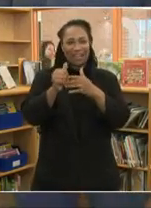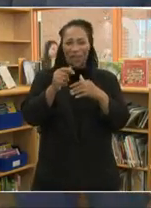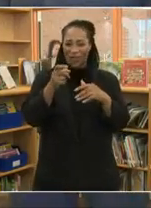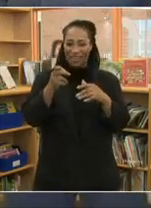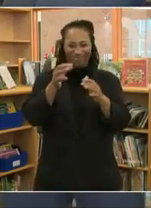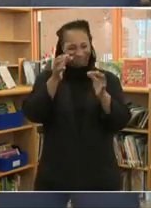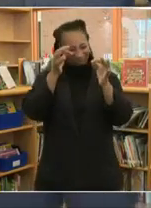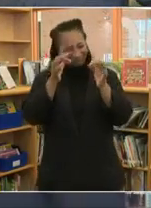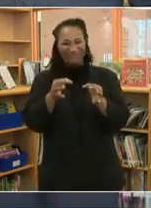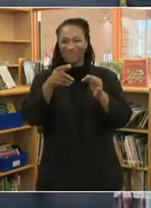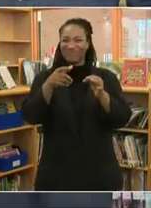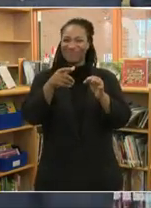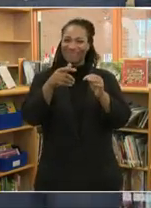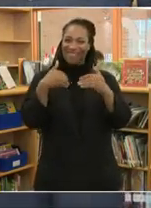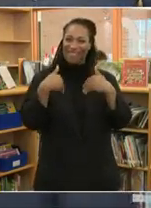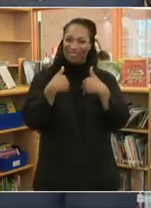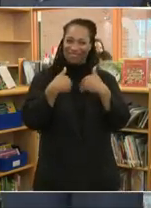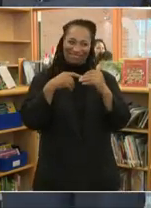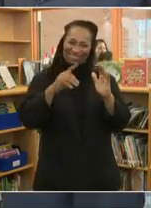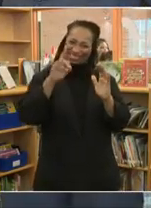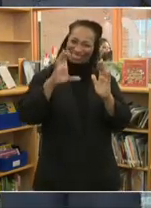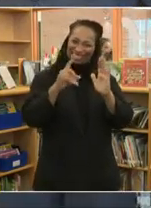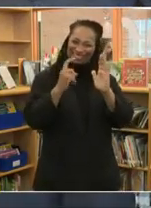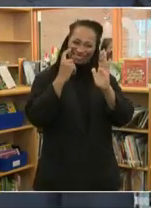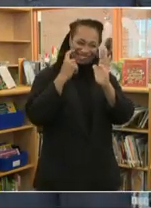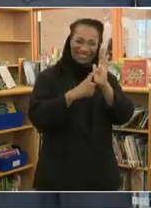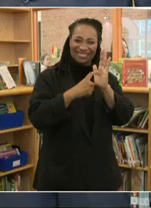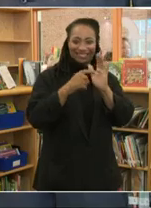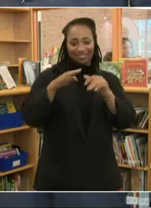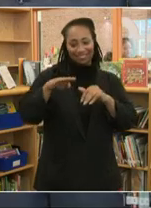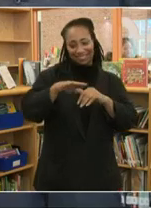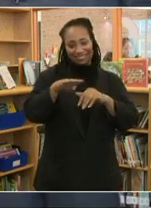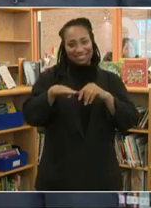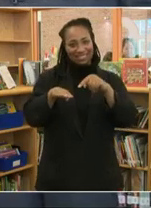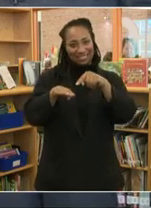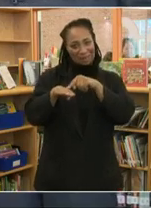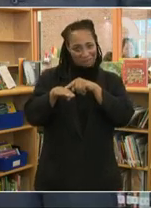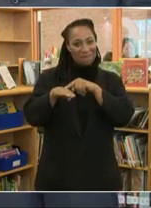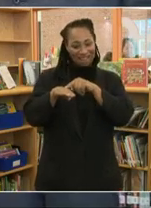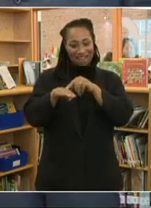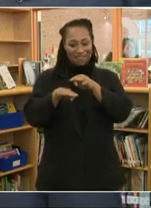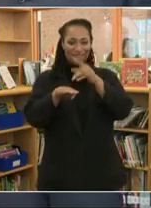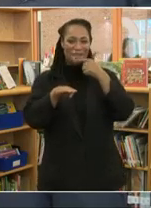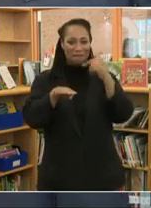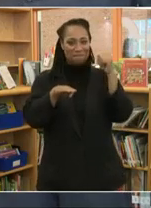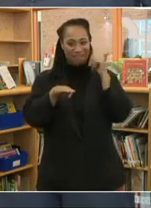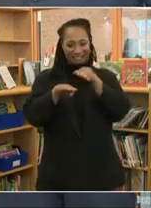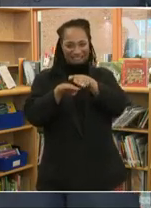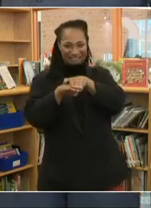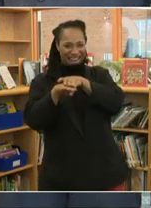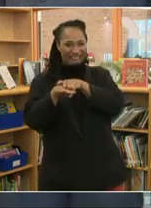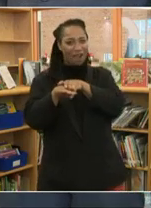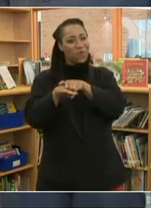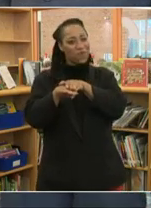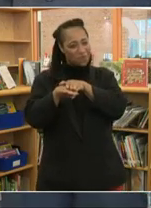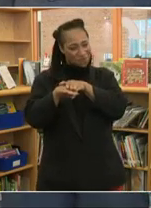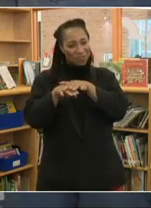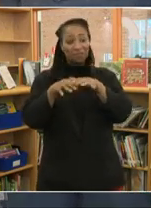official amphibian for Washington, D.C. So with that, I'll take a few questions.